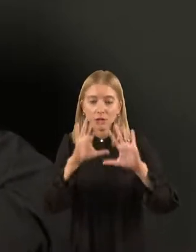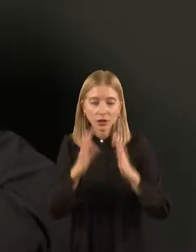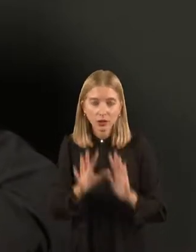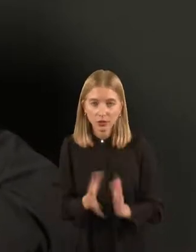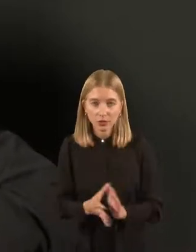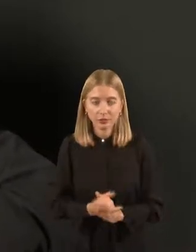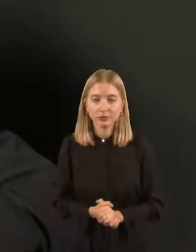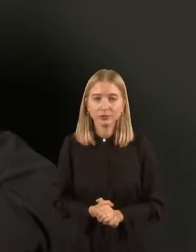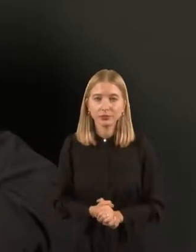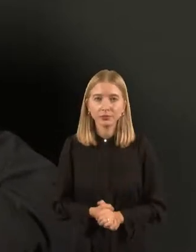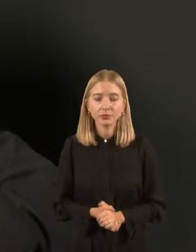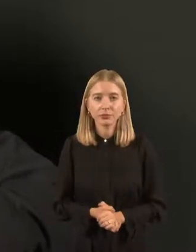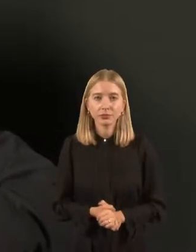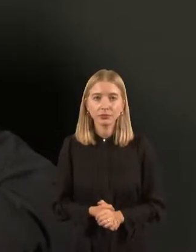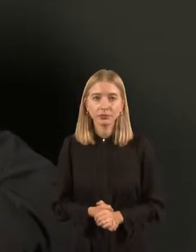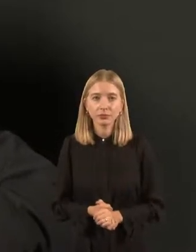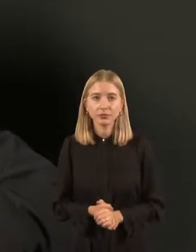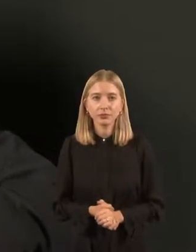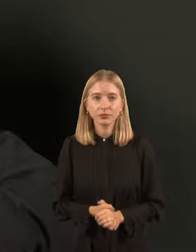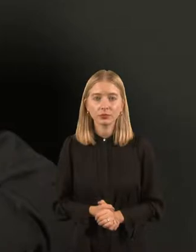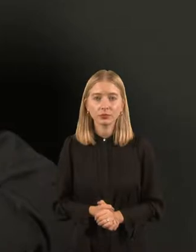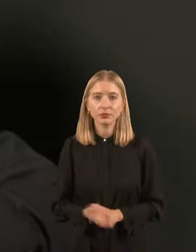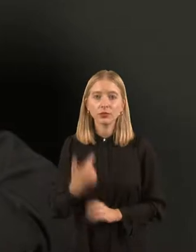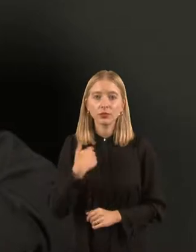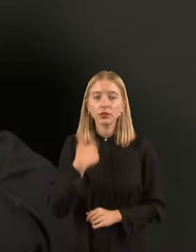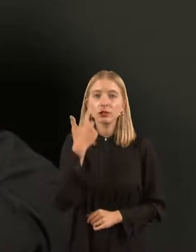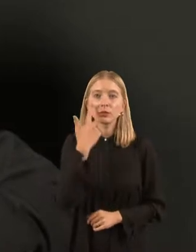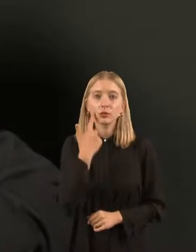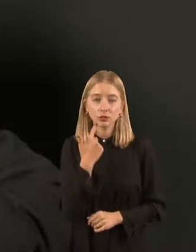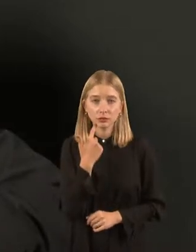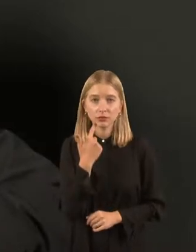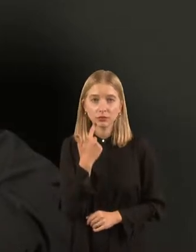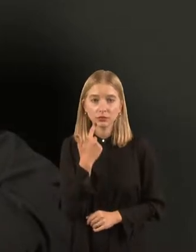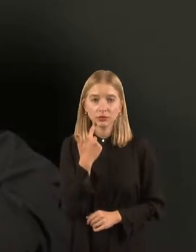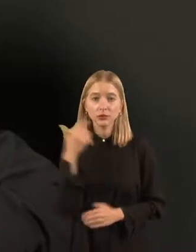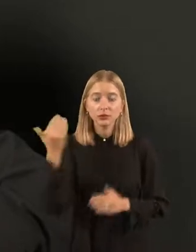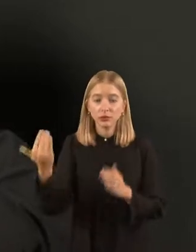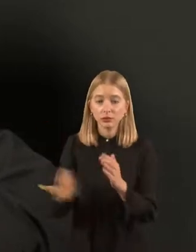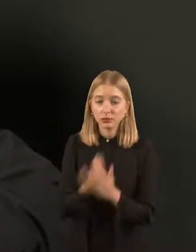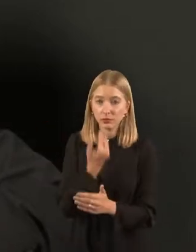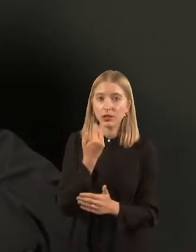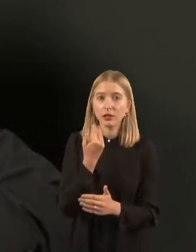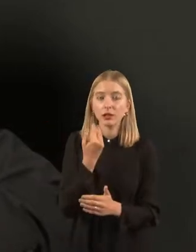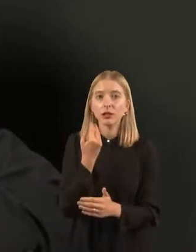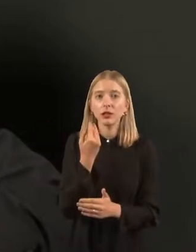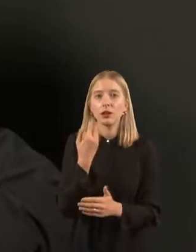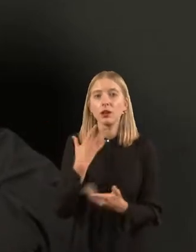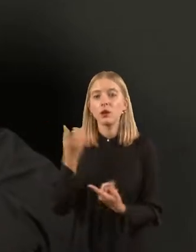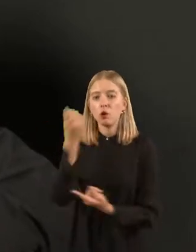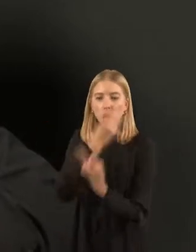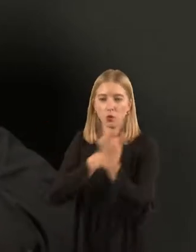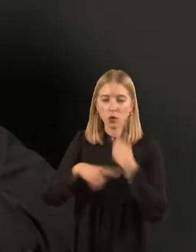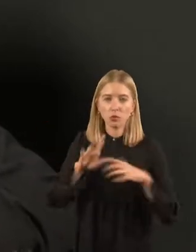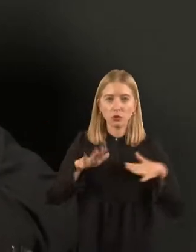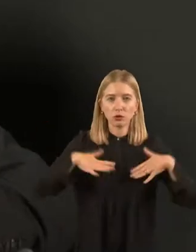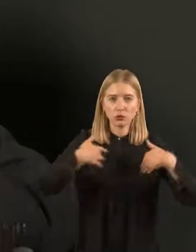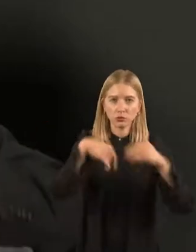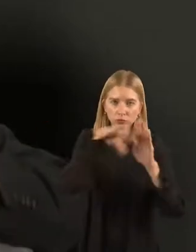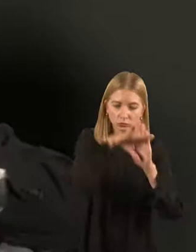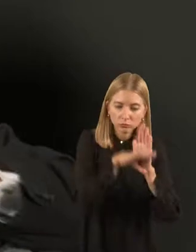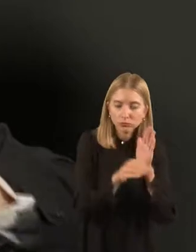comprehensive, in our point of view, recommendations that we are doing. First, transport planning and land use must